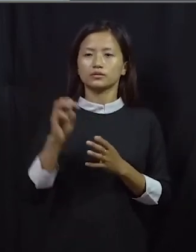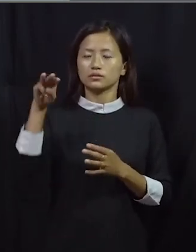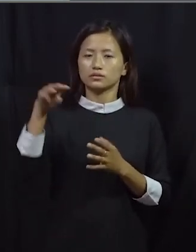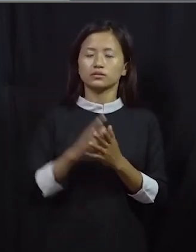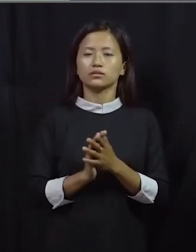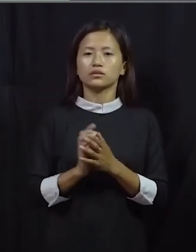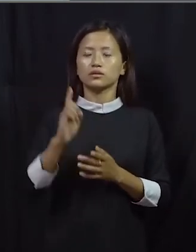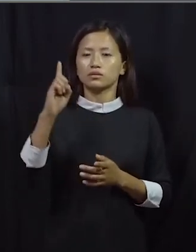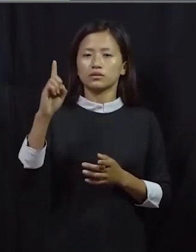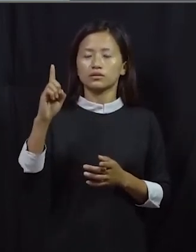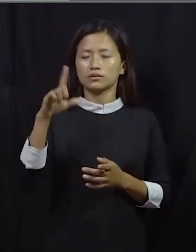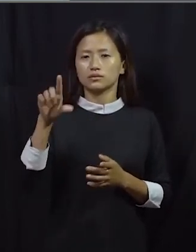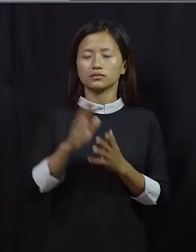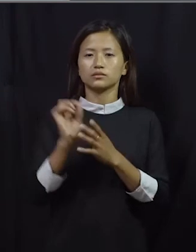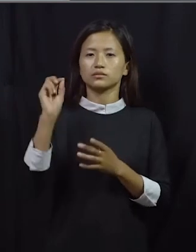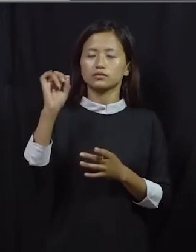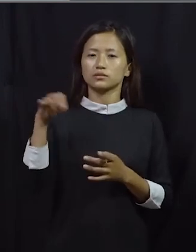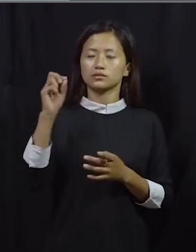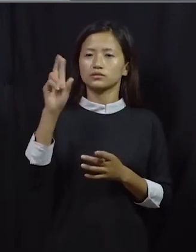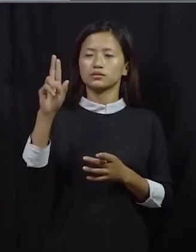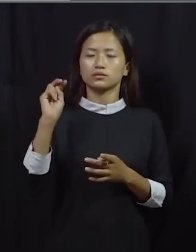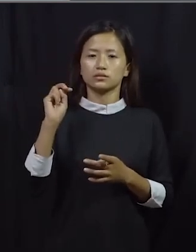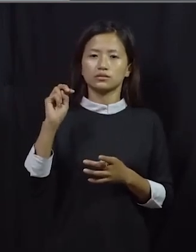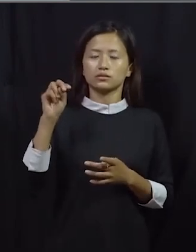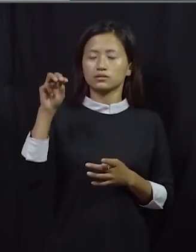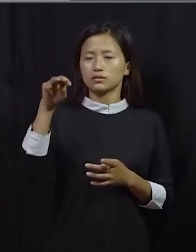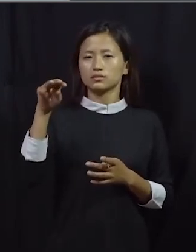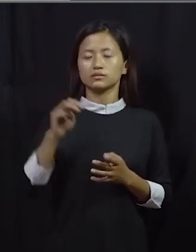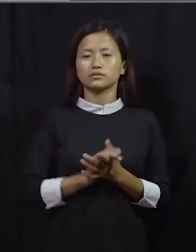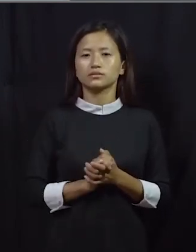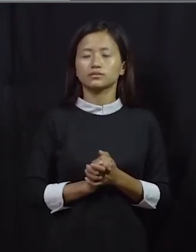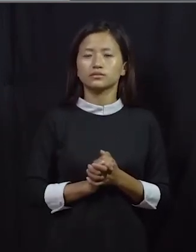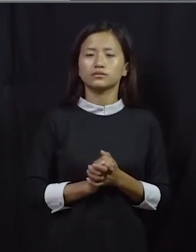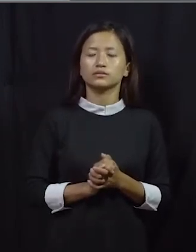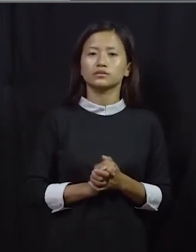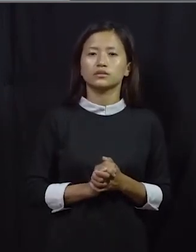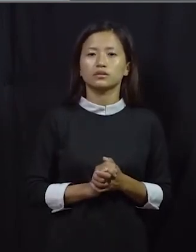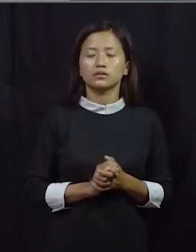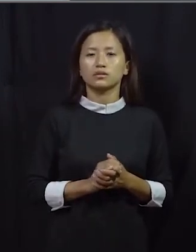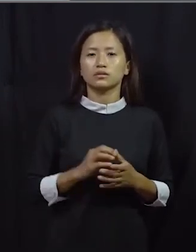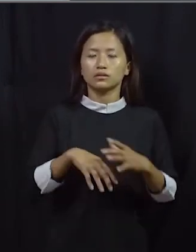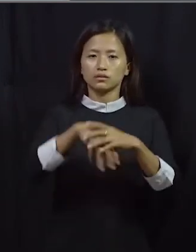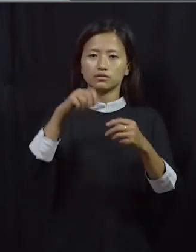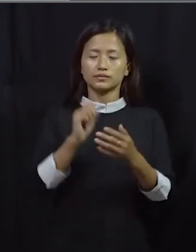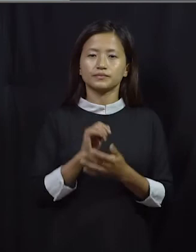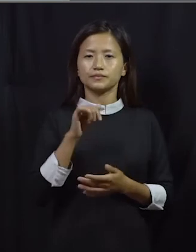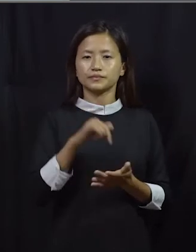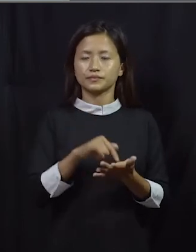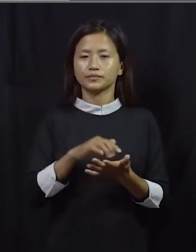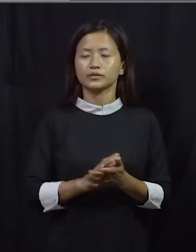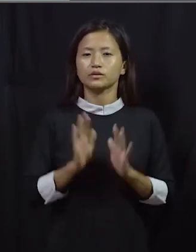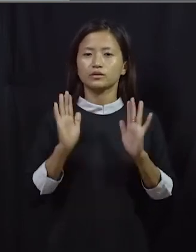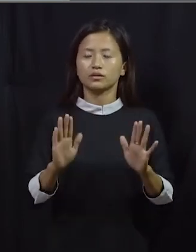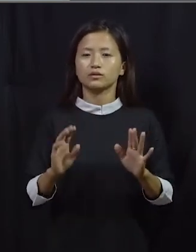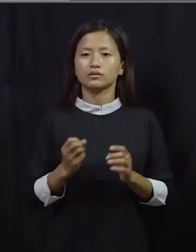1,62,000. So, this is an opening capital for partners. Therefore, out of this, we will